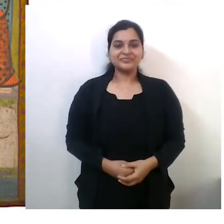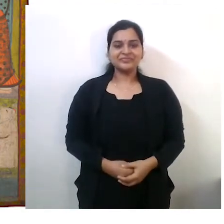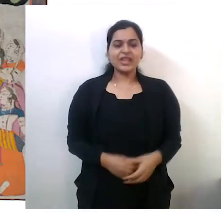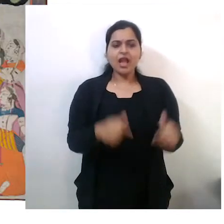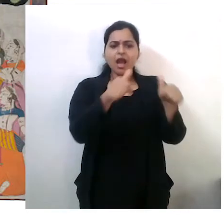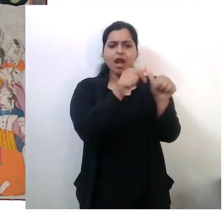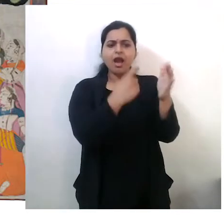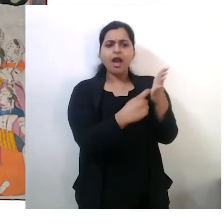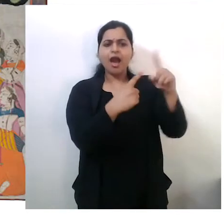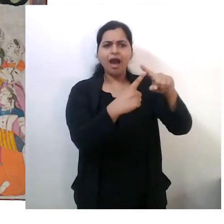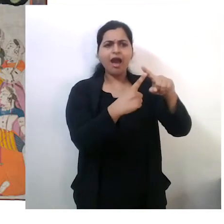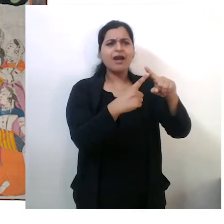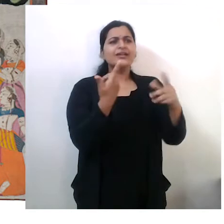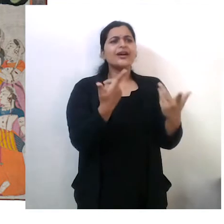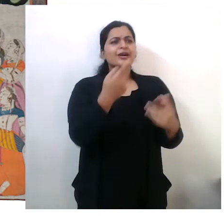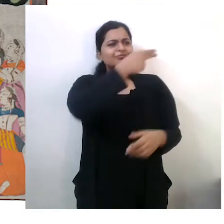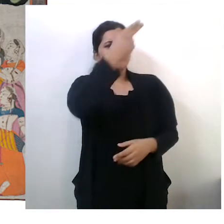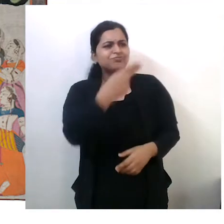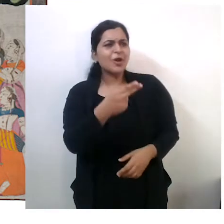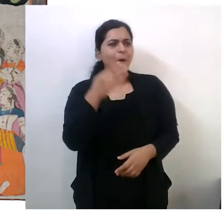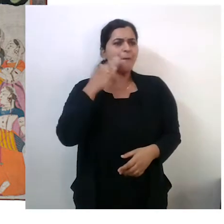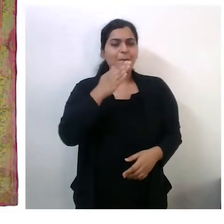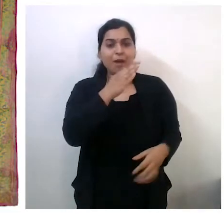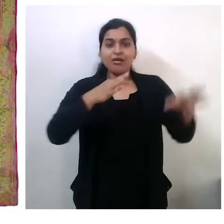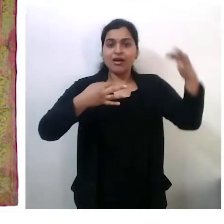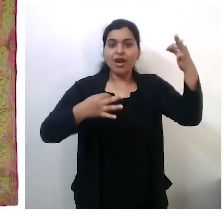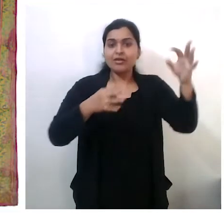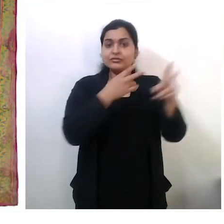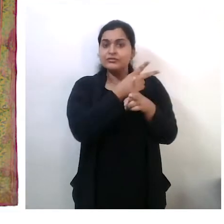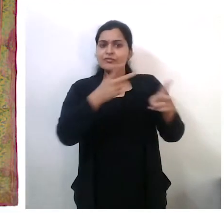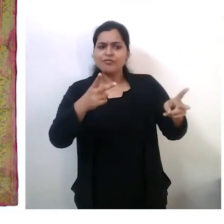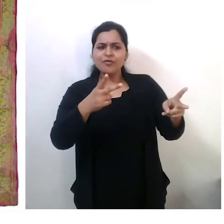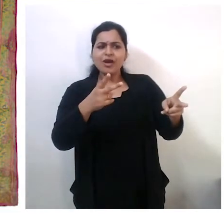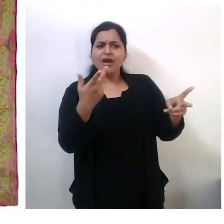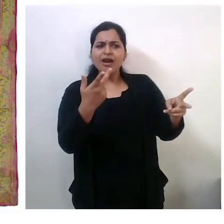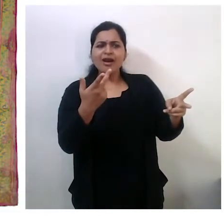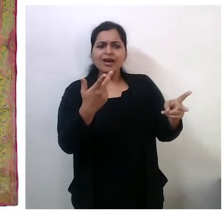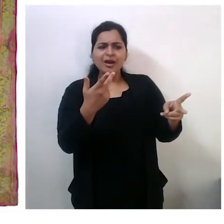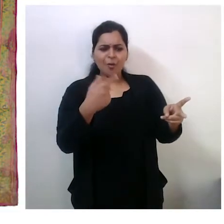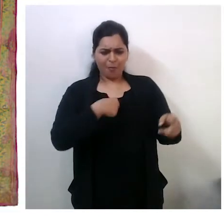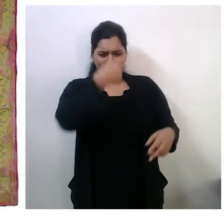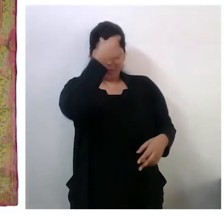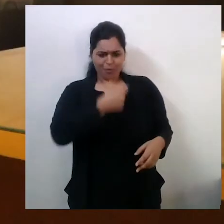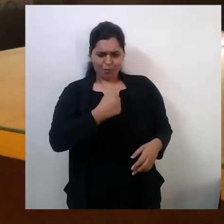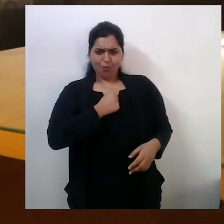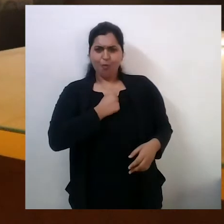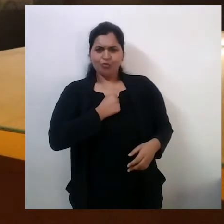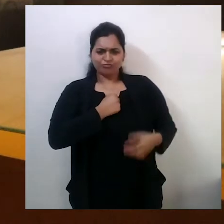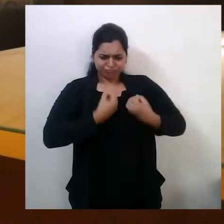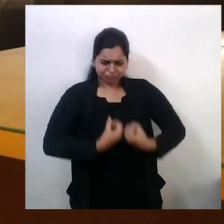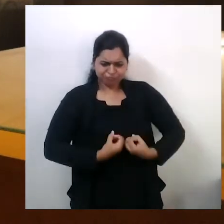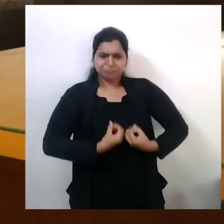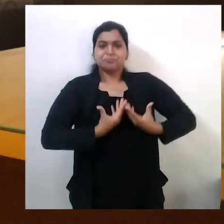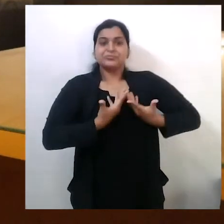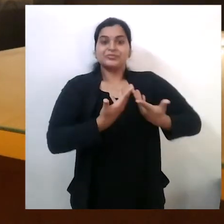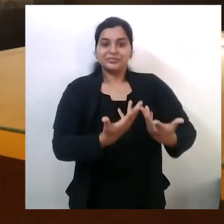collection. Art at its most basic level is a form of